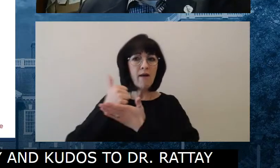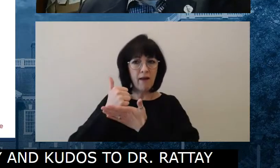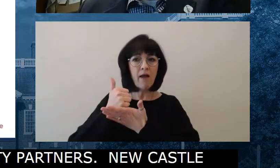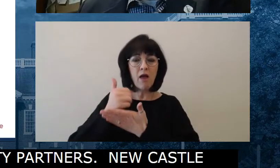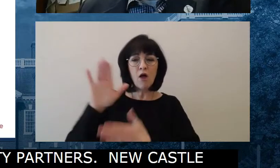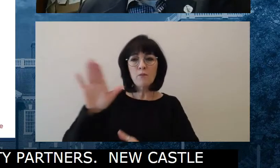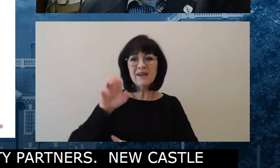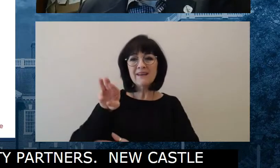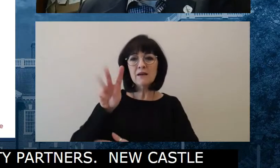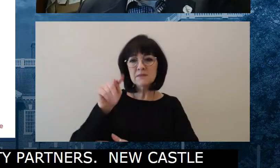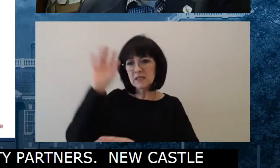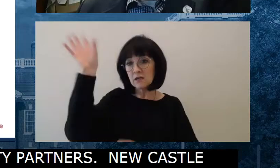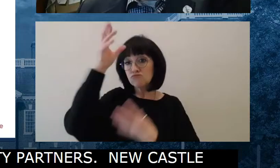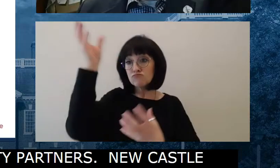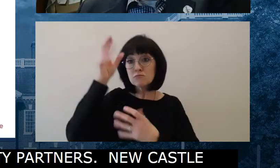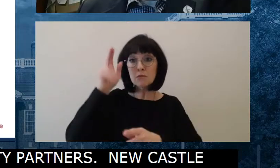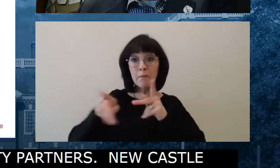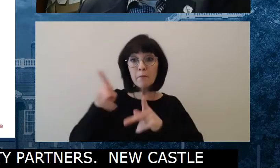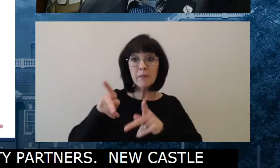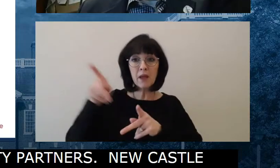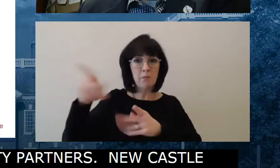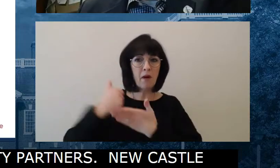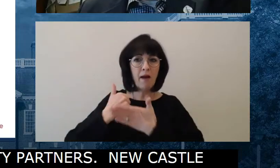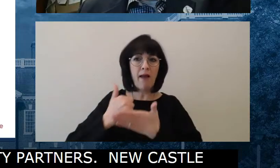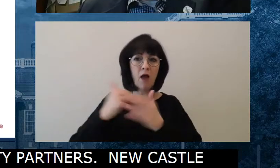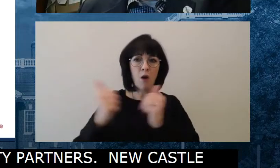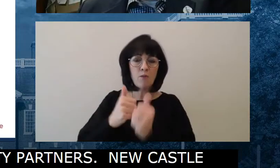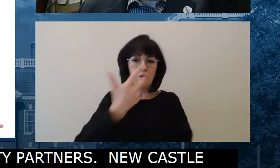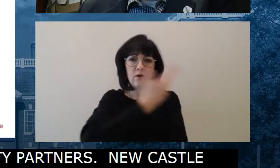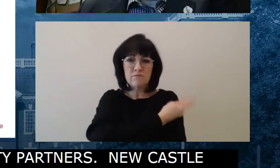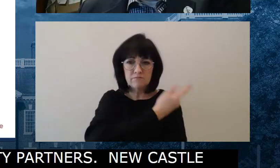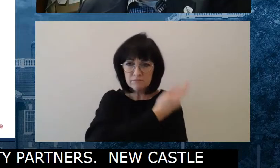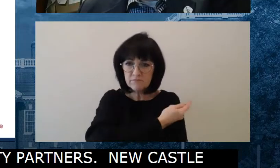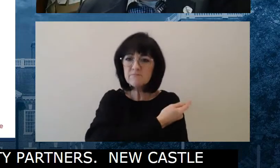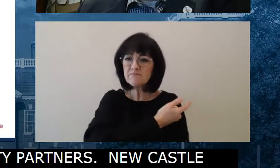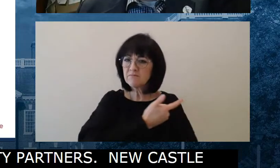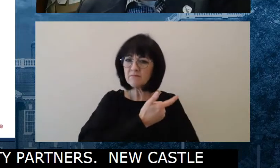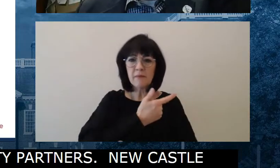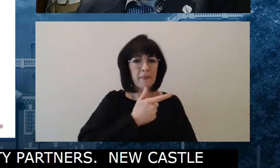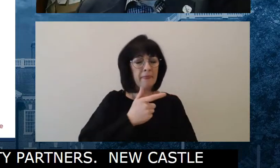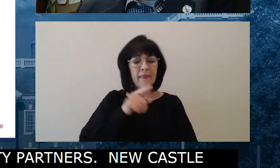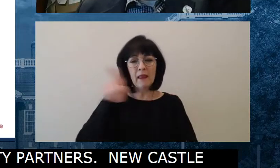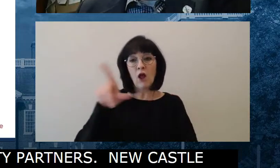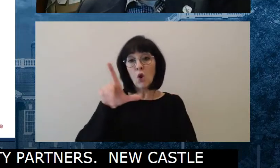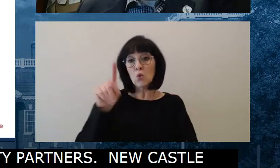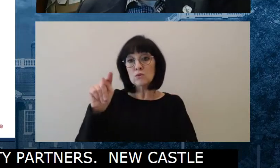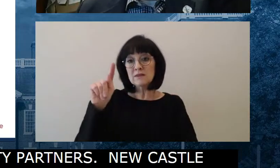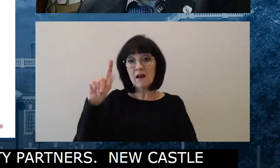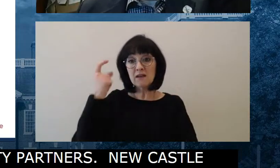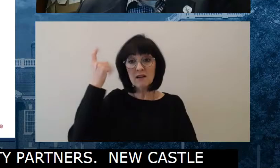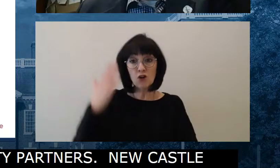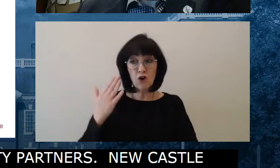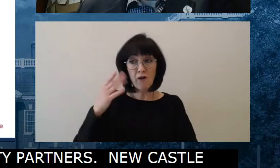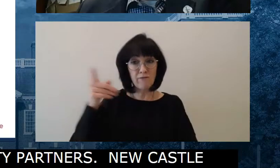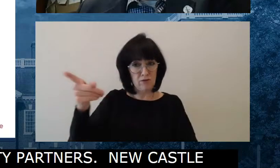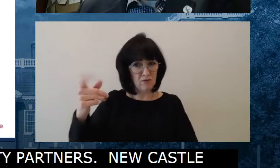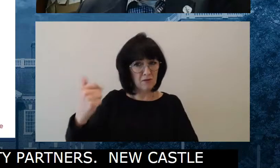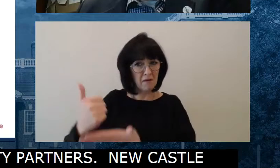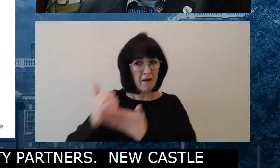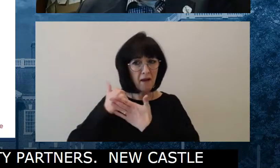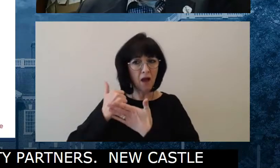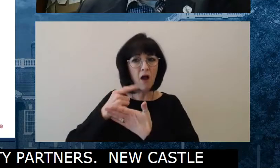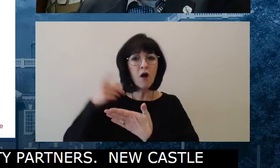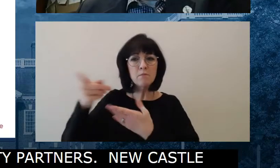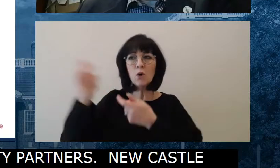vaccinators. And then we couldn't do it without the Medical Reserve Corps that our Lieutenant Governor and others tirelessly, pull